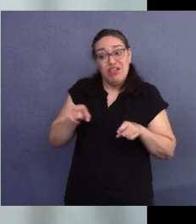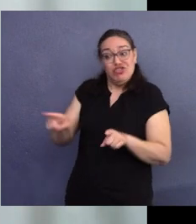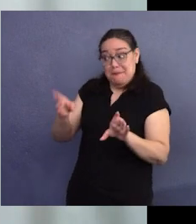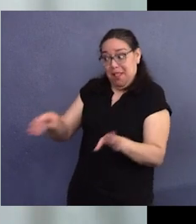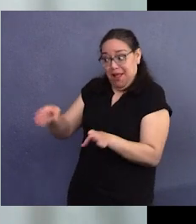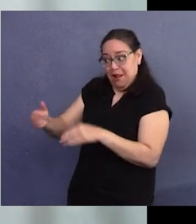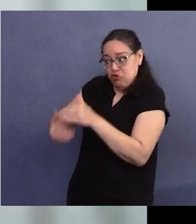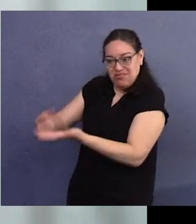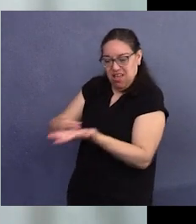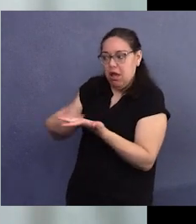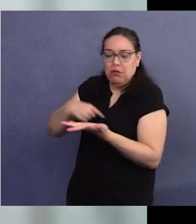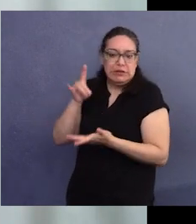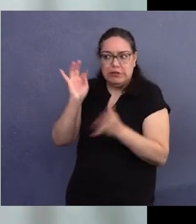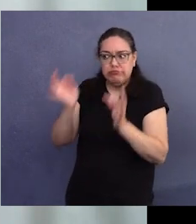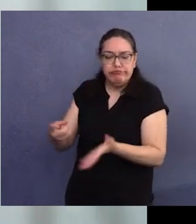process.